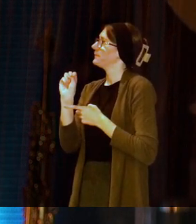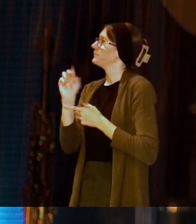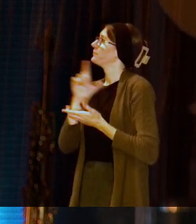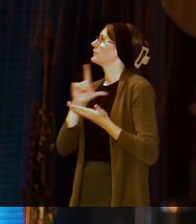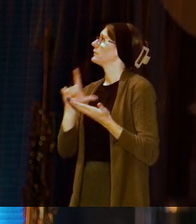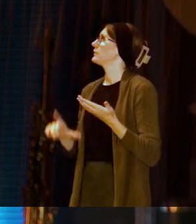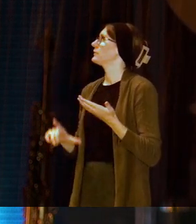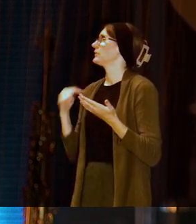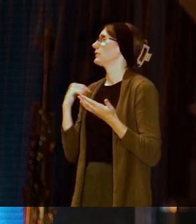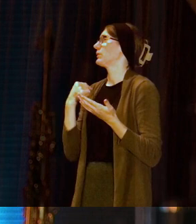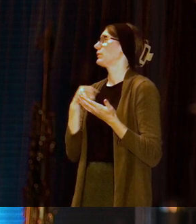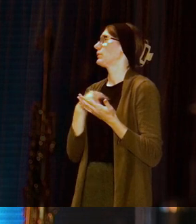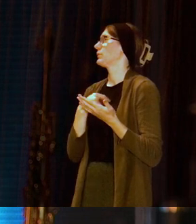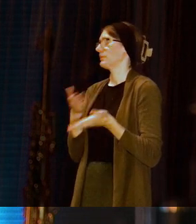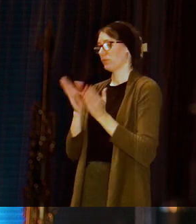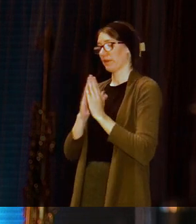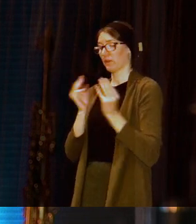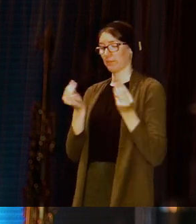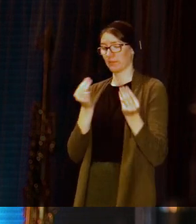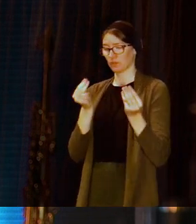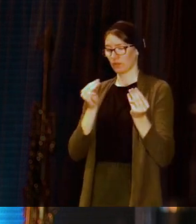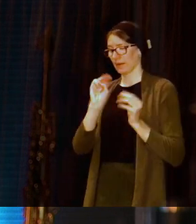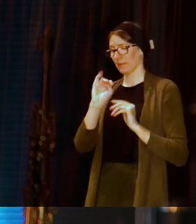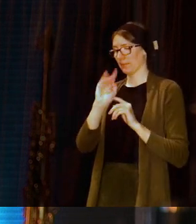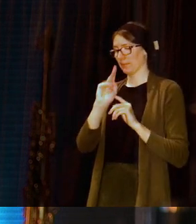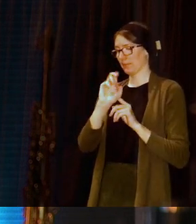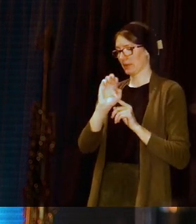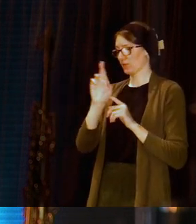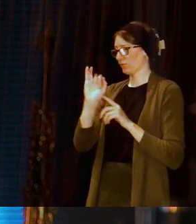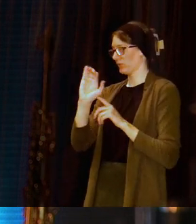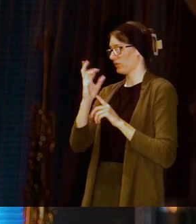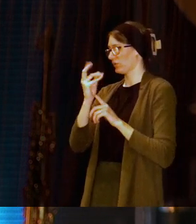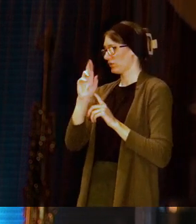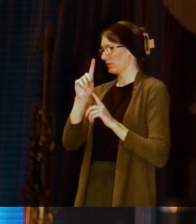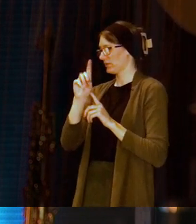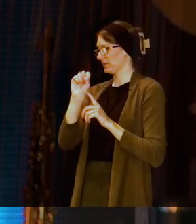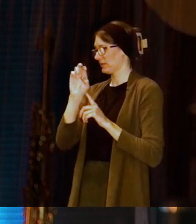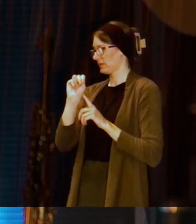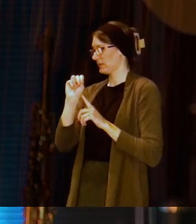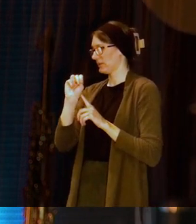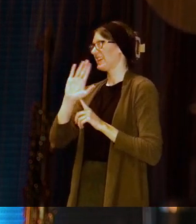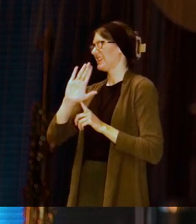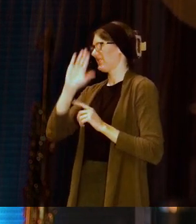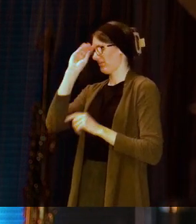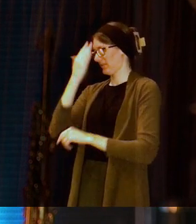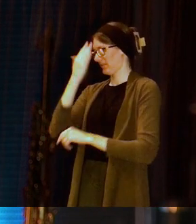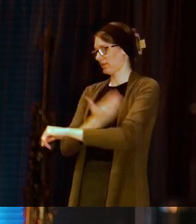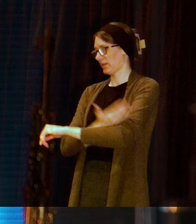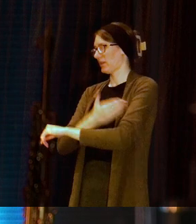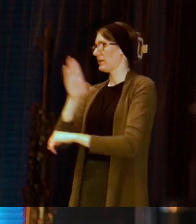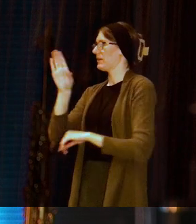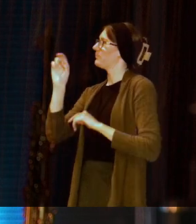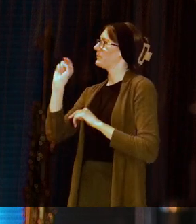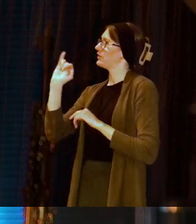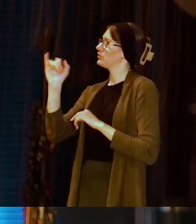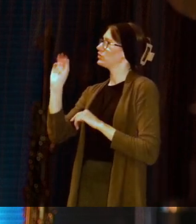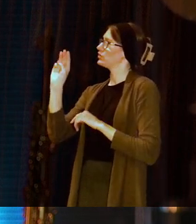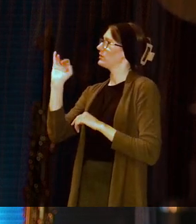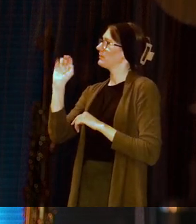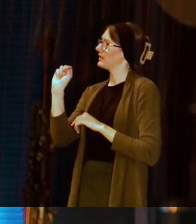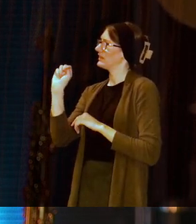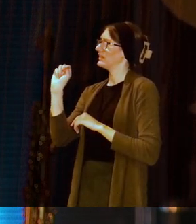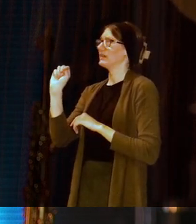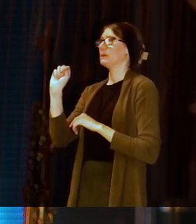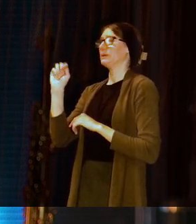And Lord, we pray for our missionary Mike Richardson's son, Benjamin, in a critical accident that